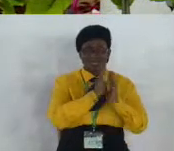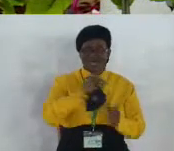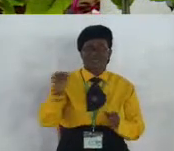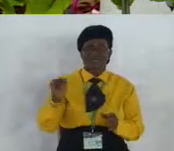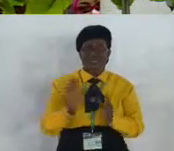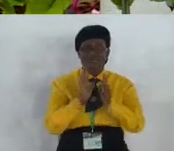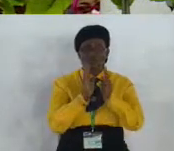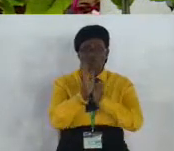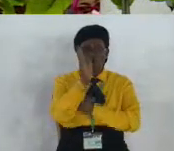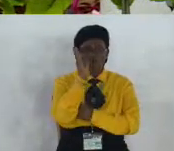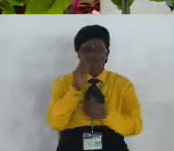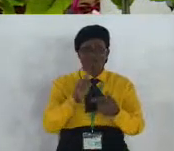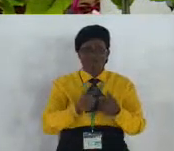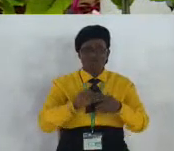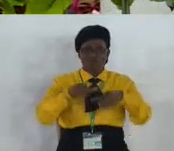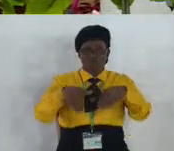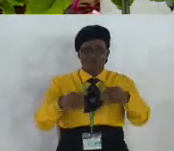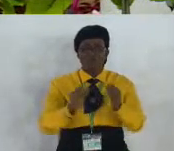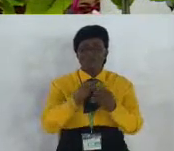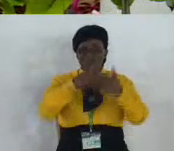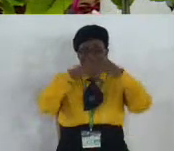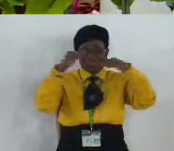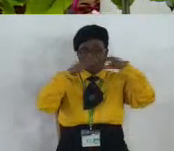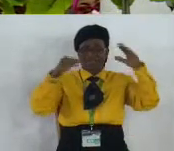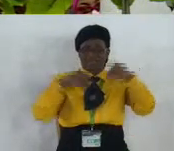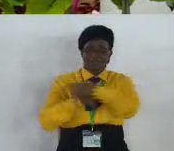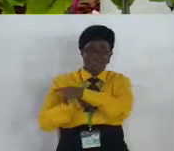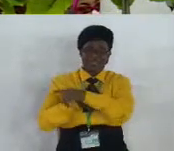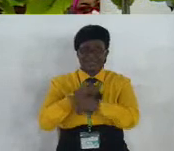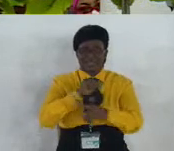me a boys' quarter.